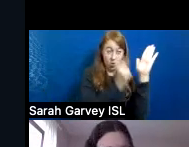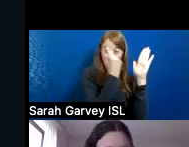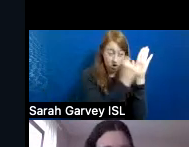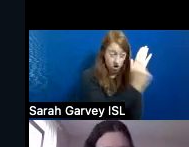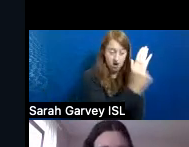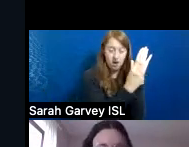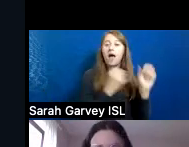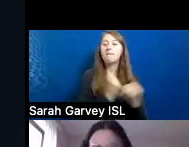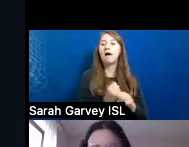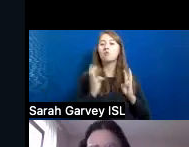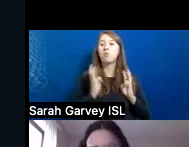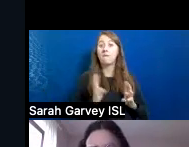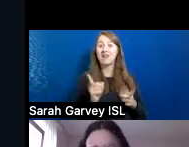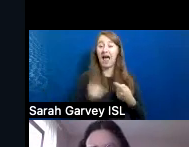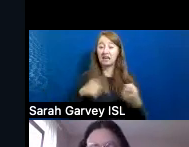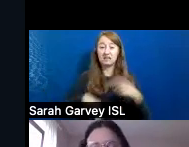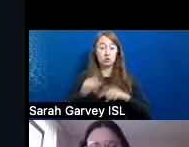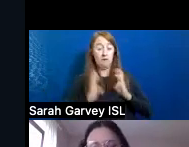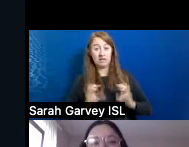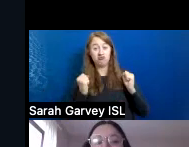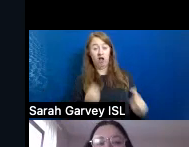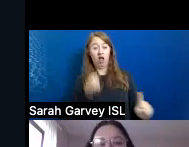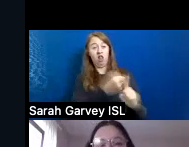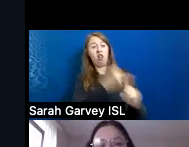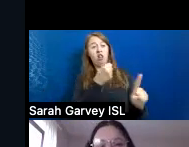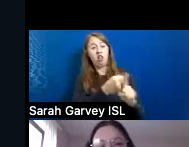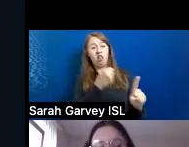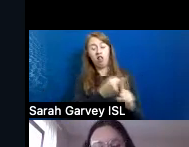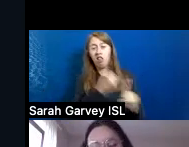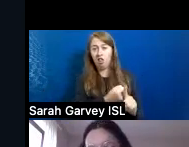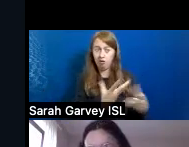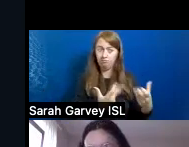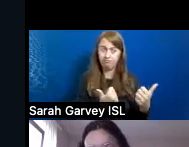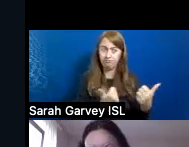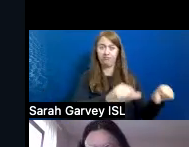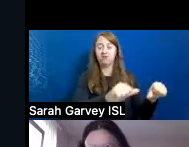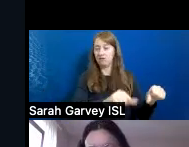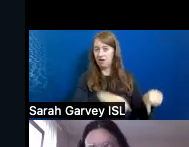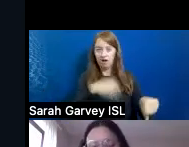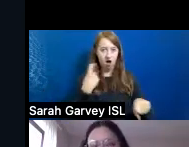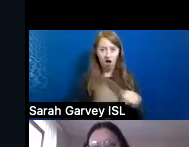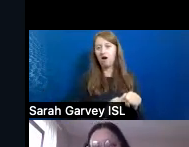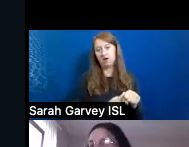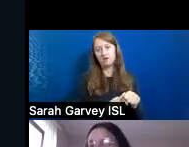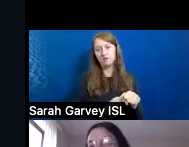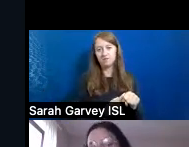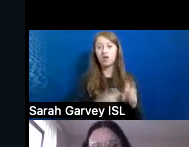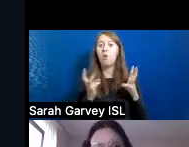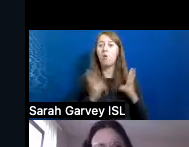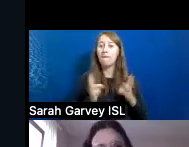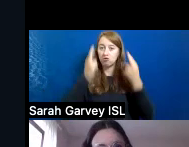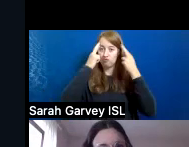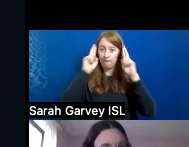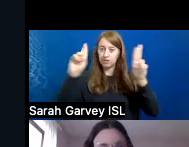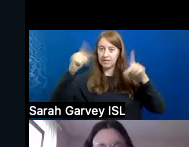was fought very hard by the Women's Coalition of Northern Ireland to get that in at all. So women's representation has kind